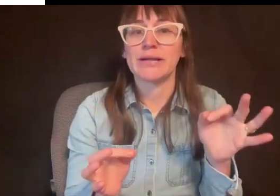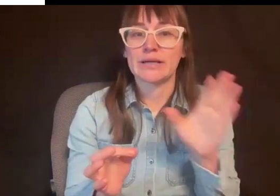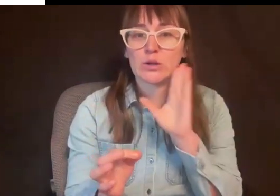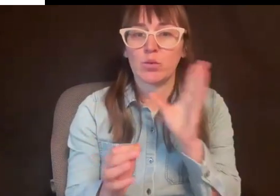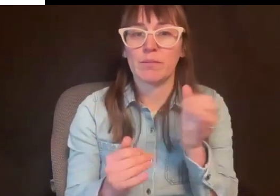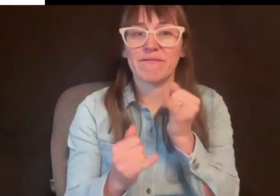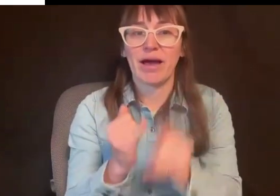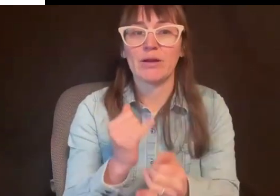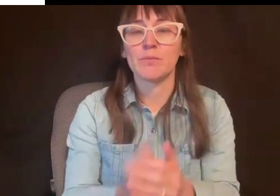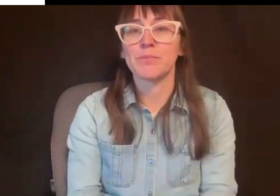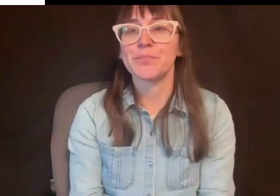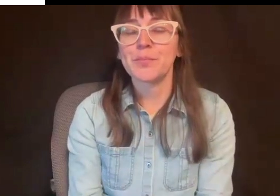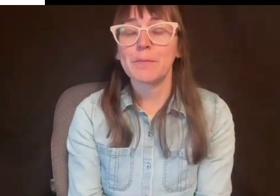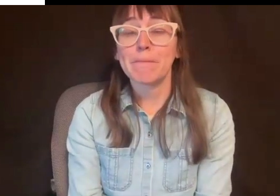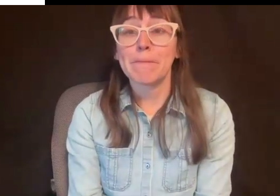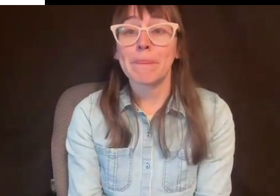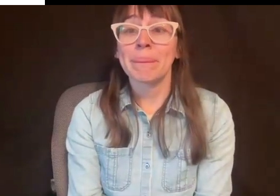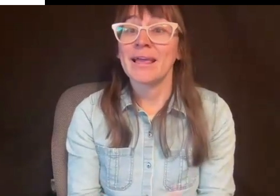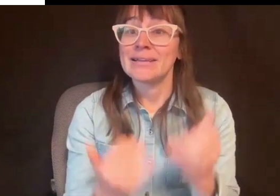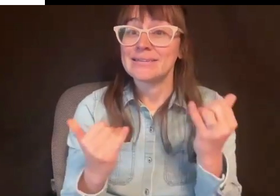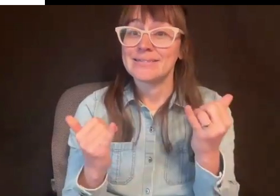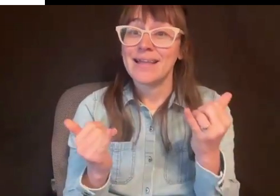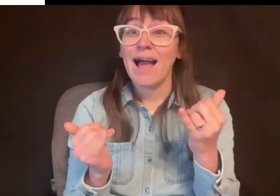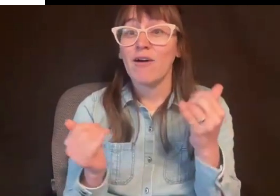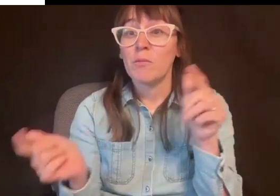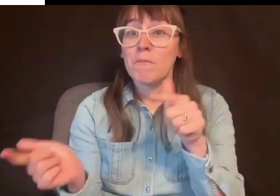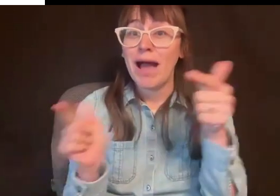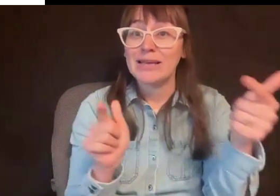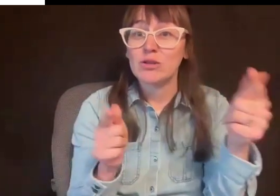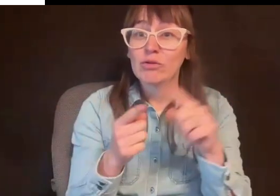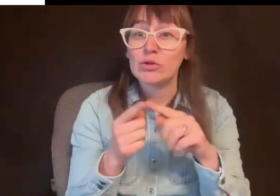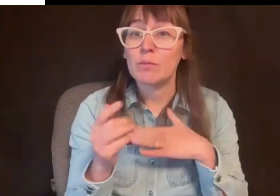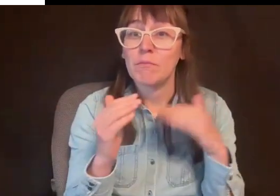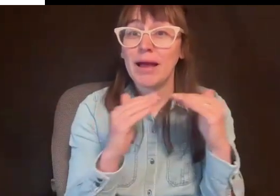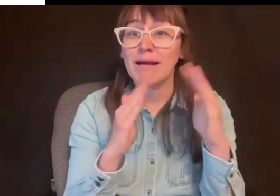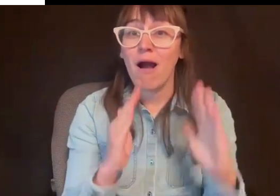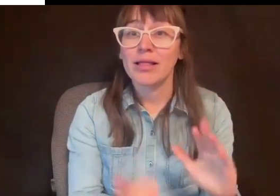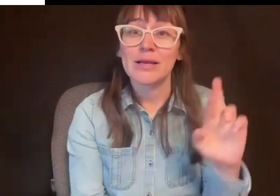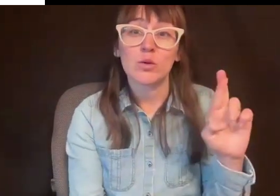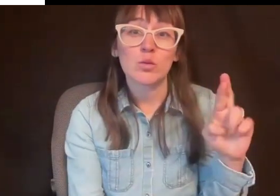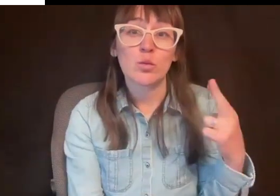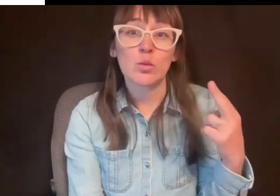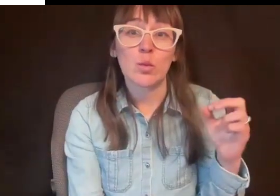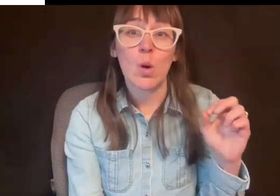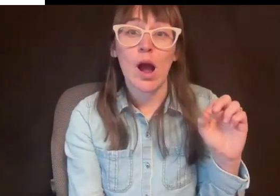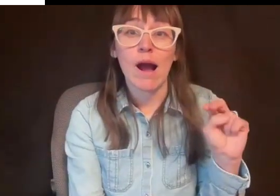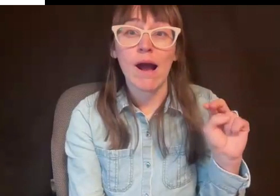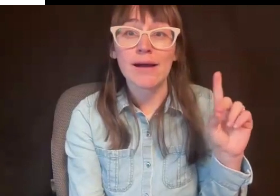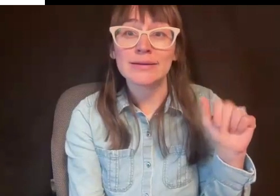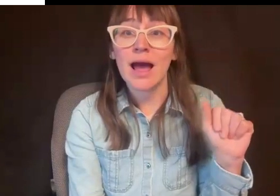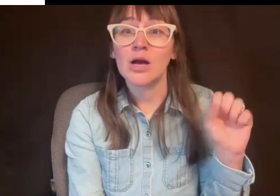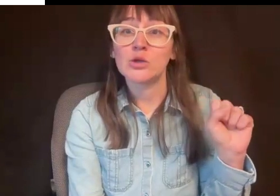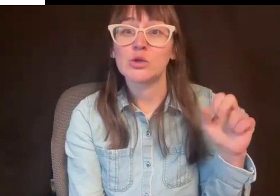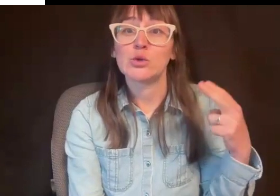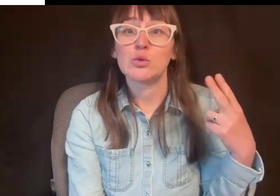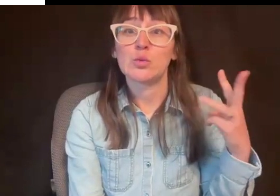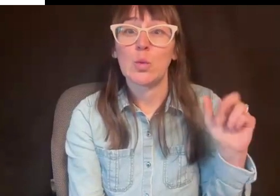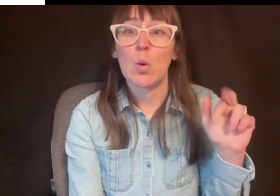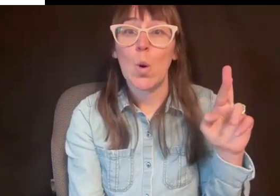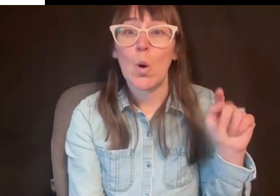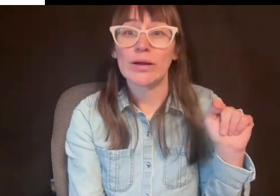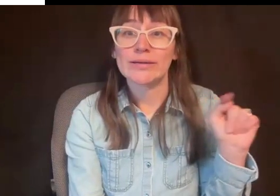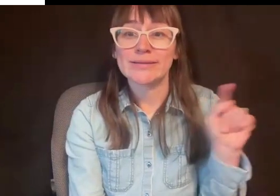With all of that, I will now pass the presentation over to my colleague, Rhonda Schwartz. Thanks so much, Elliot.